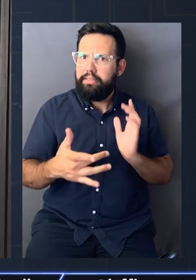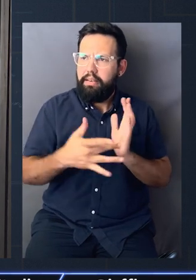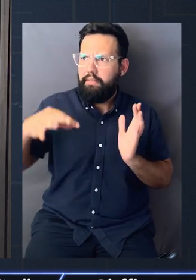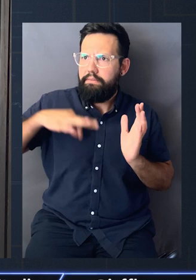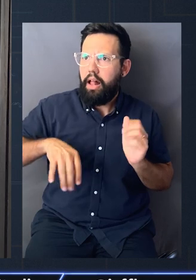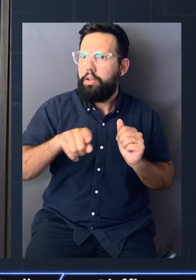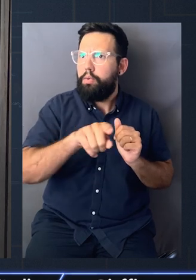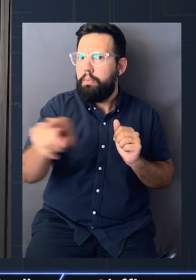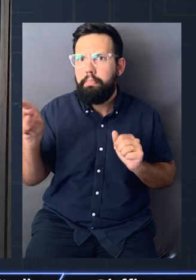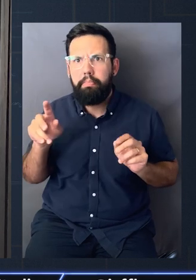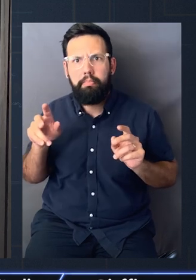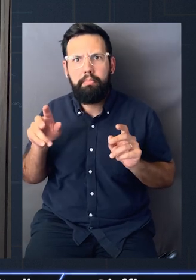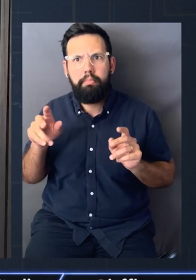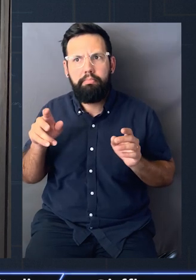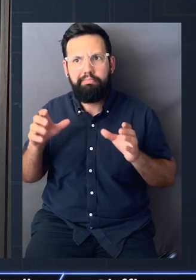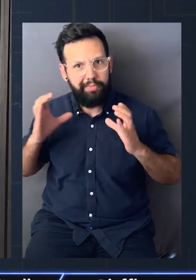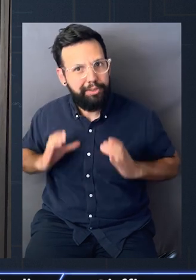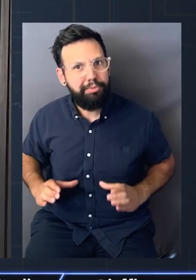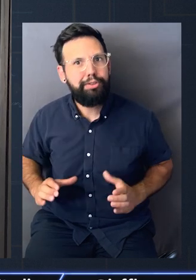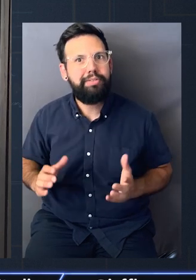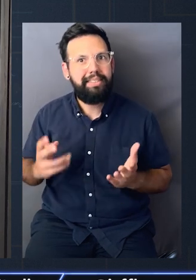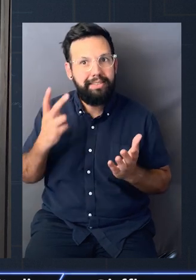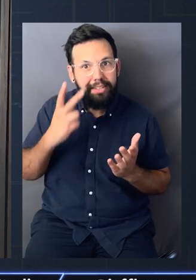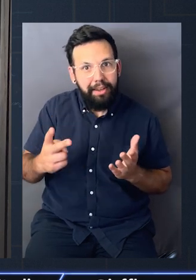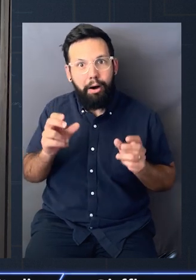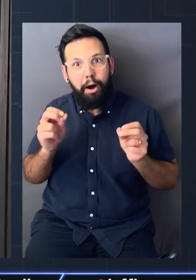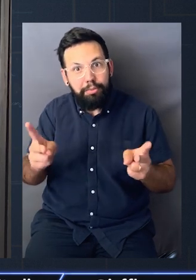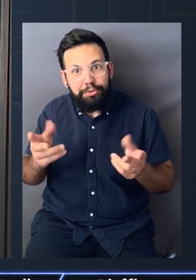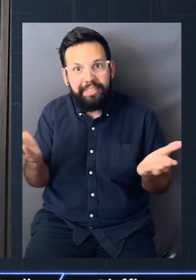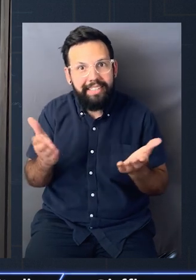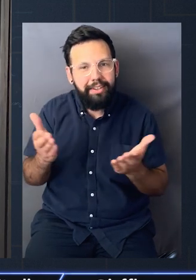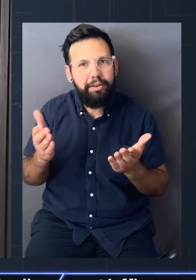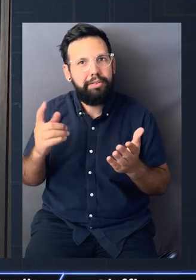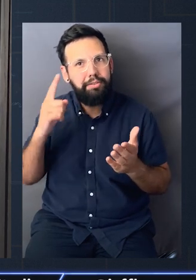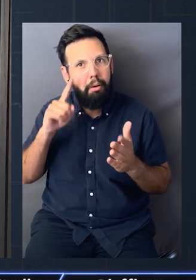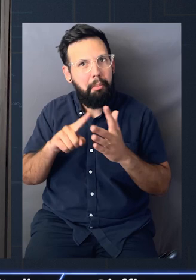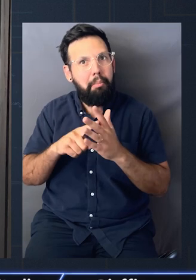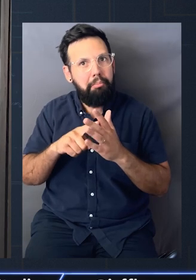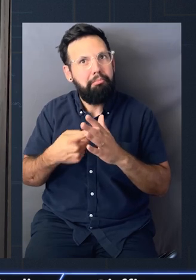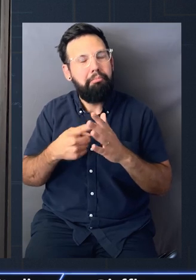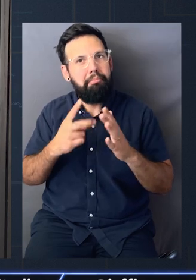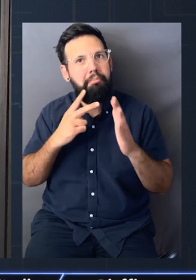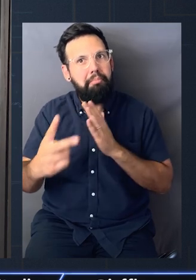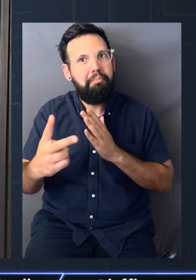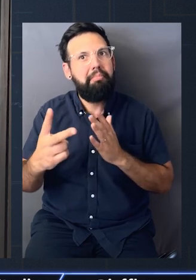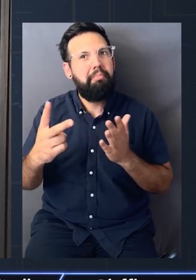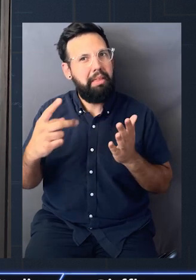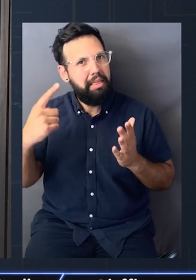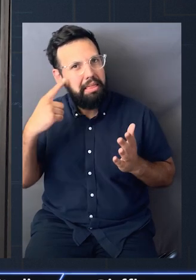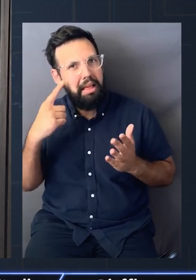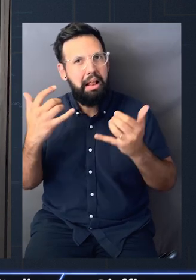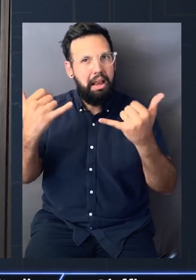I can see how this would be great for our customers. Start to see a bit of a path forward for myself and thinking this is my